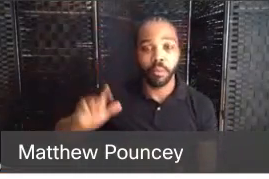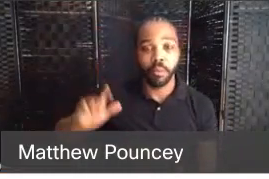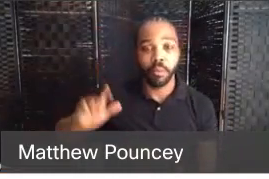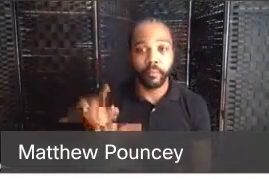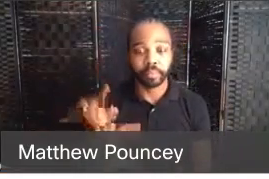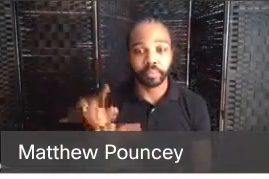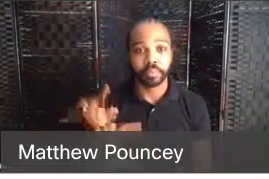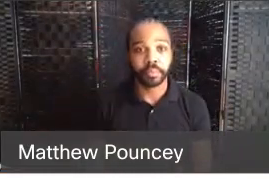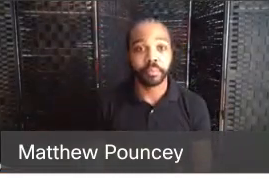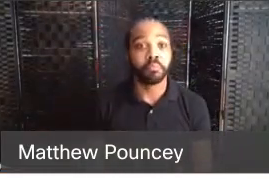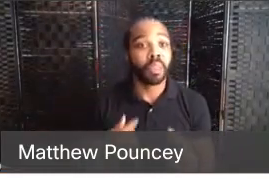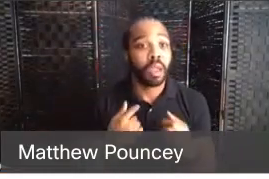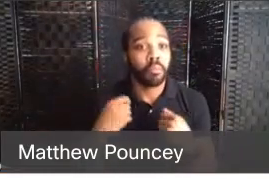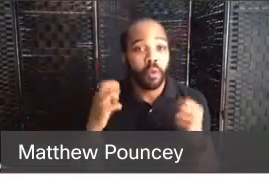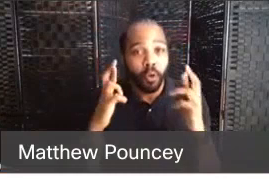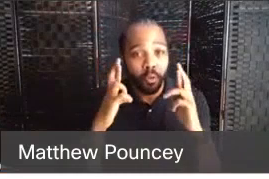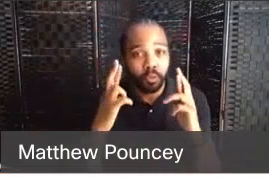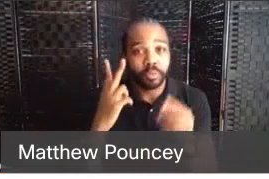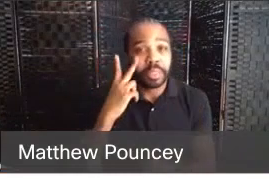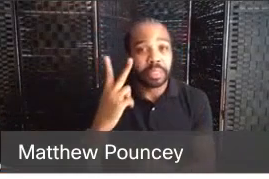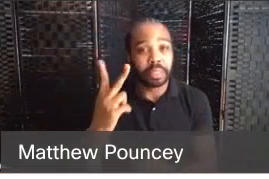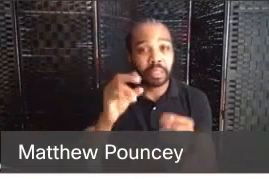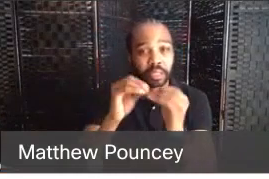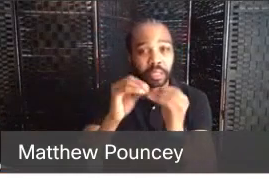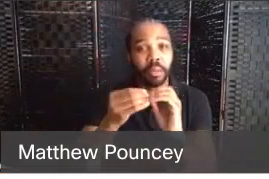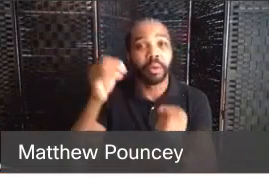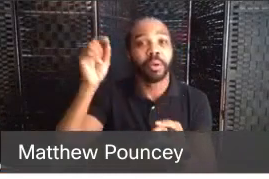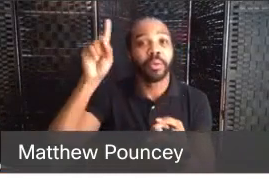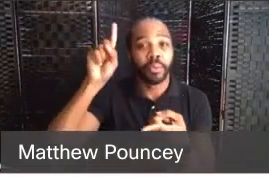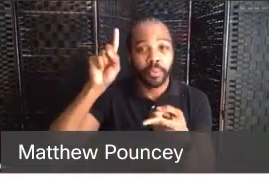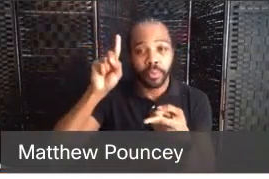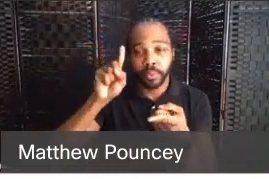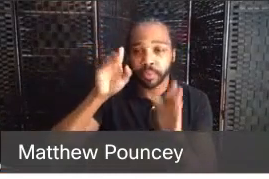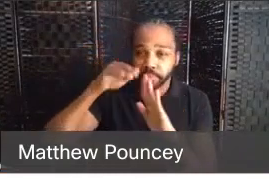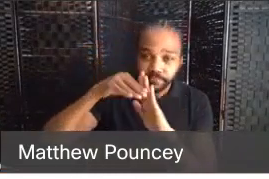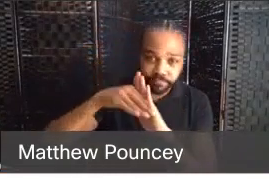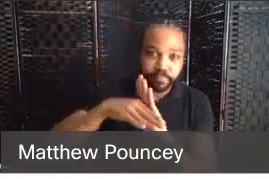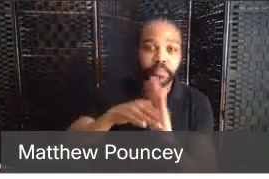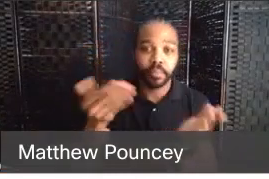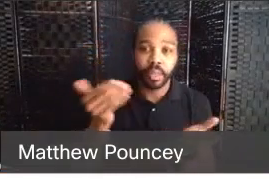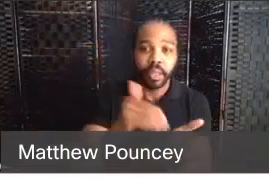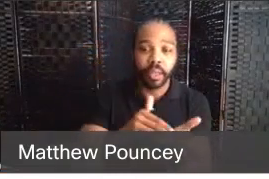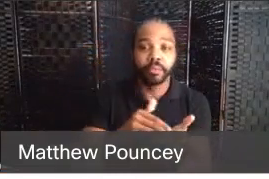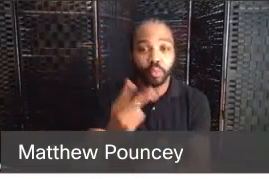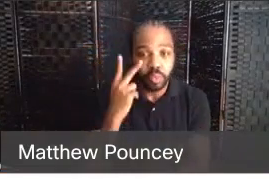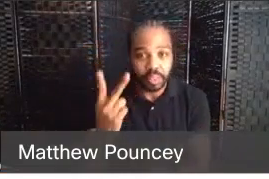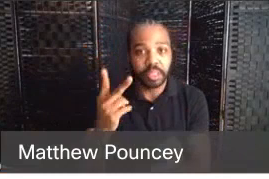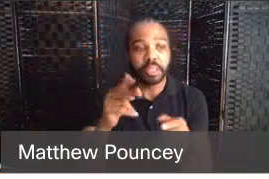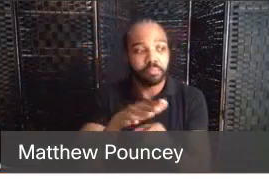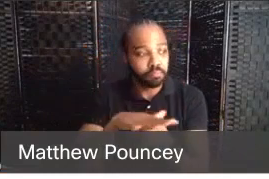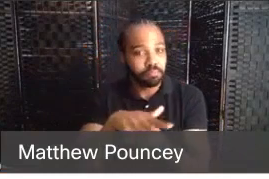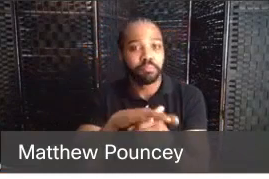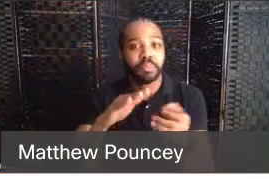I'm hopeful we will start to see that begin to go down, as we've seen in the city and the